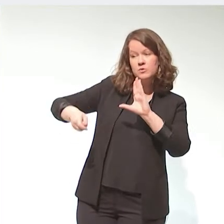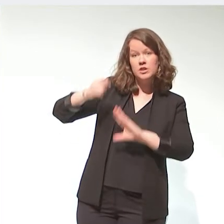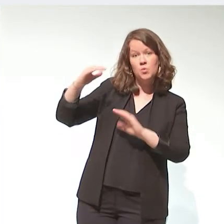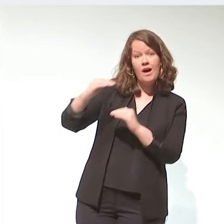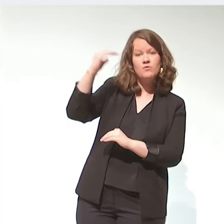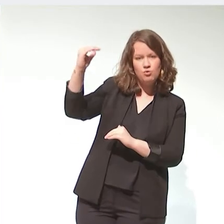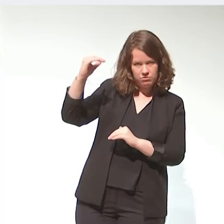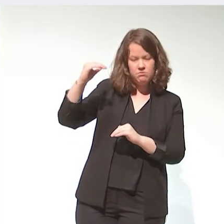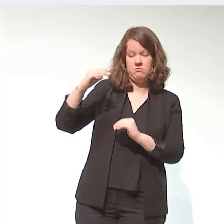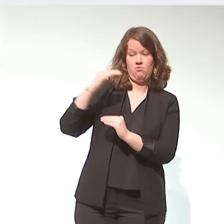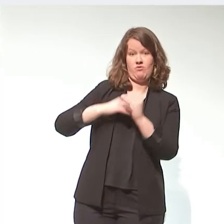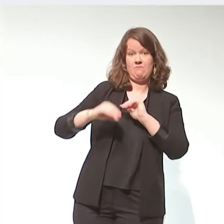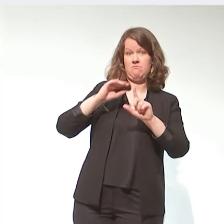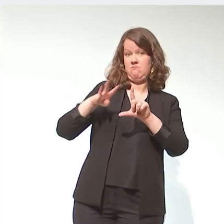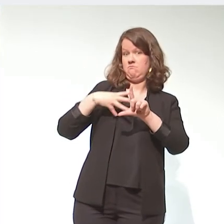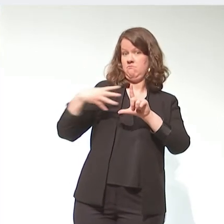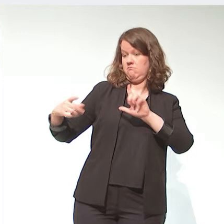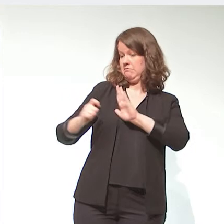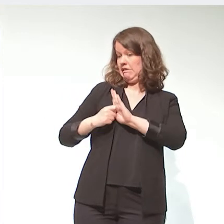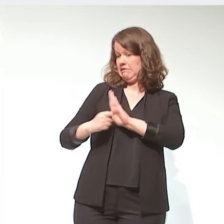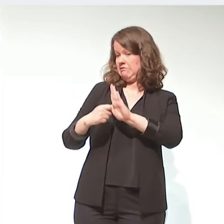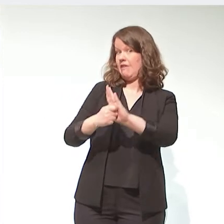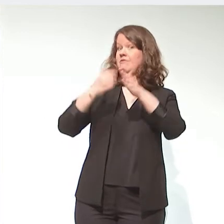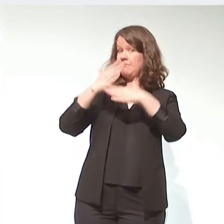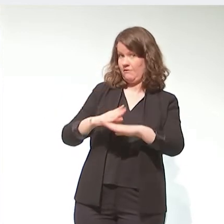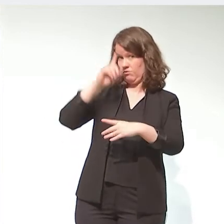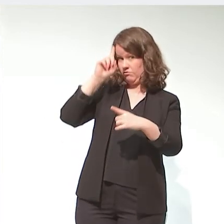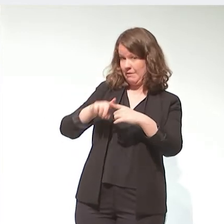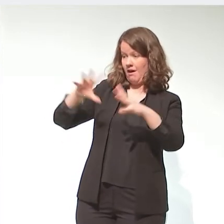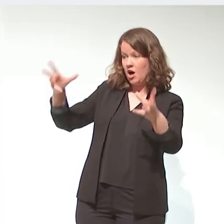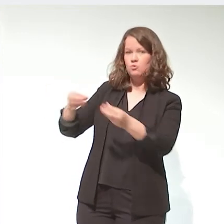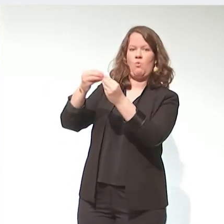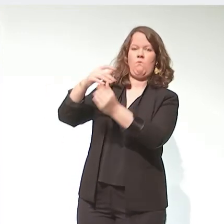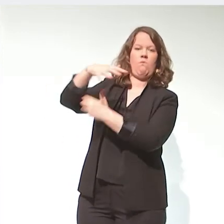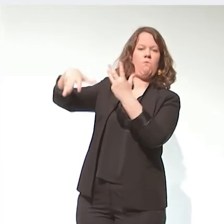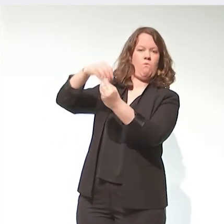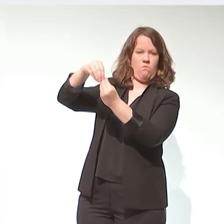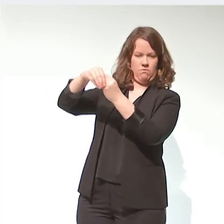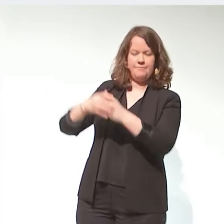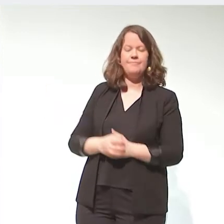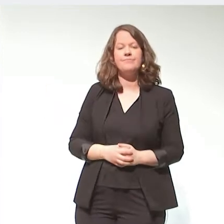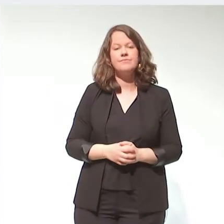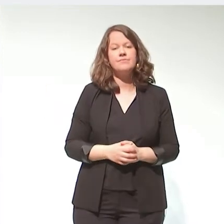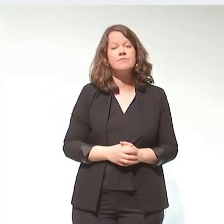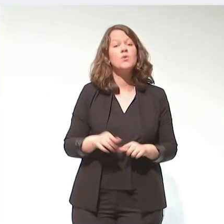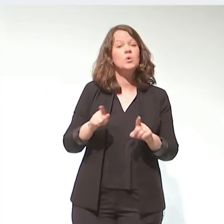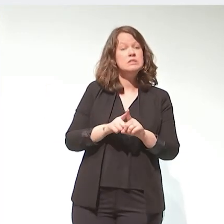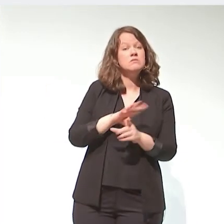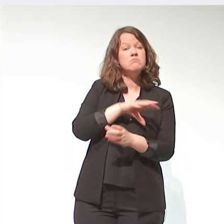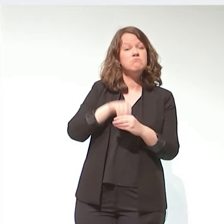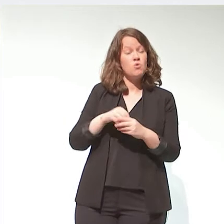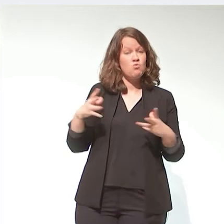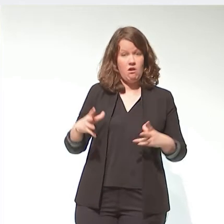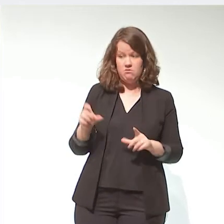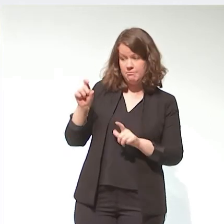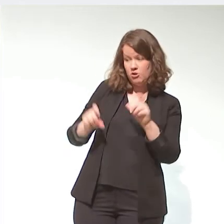Upskilling pathways that aims to get people further in learning. And the new European Skills